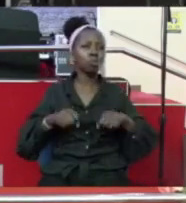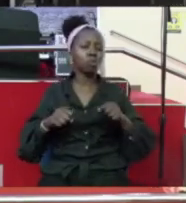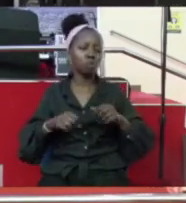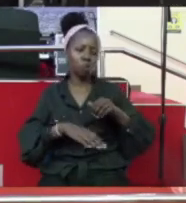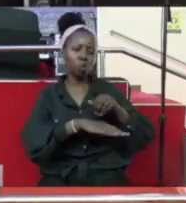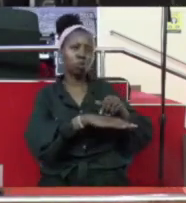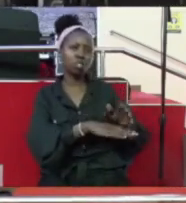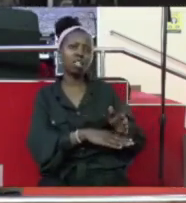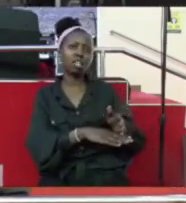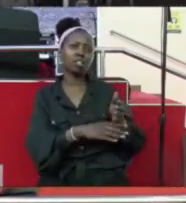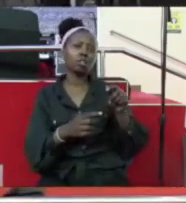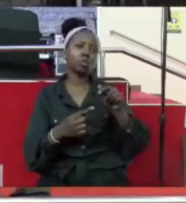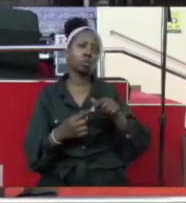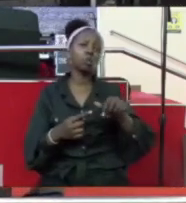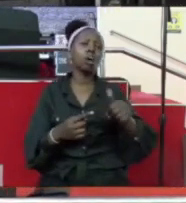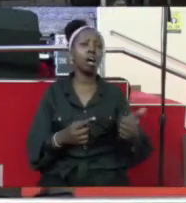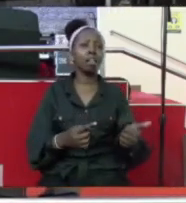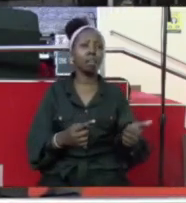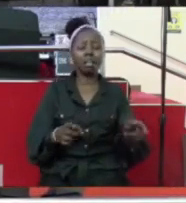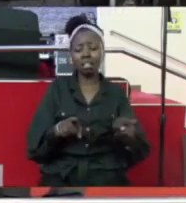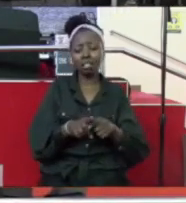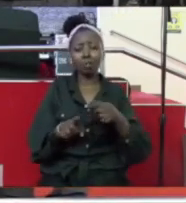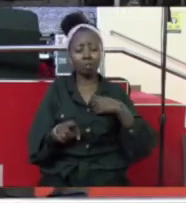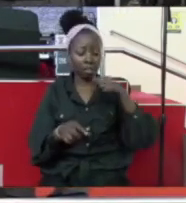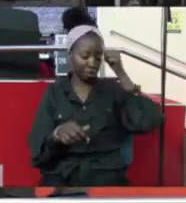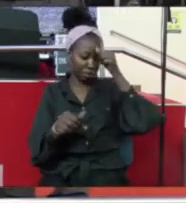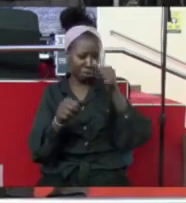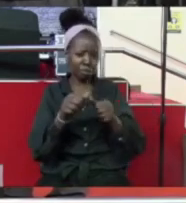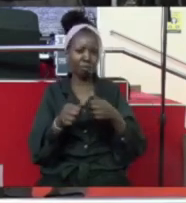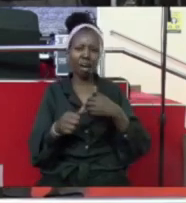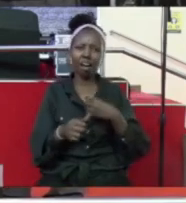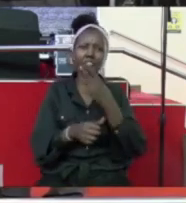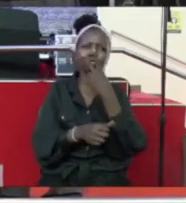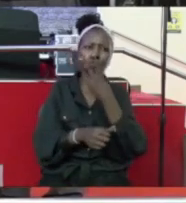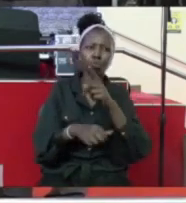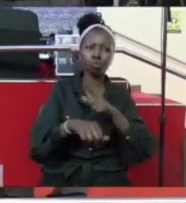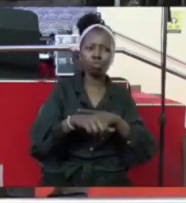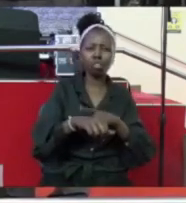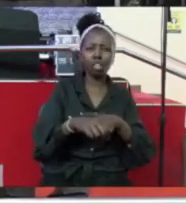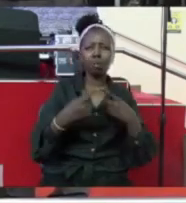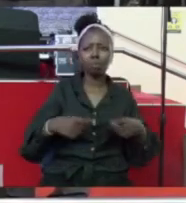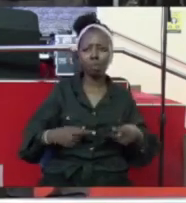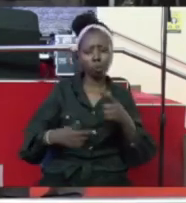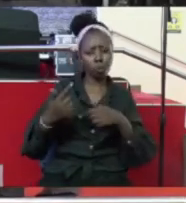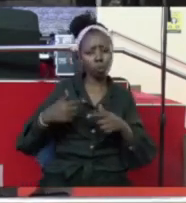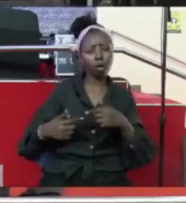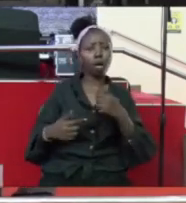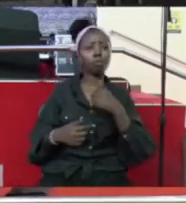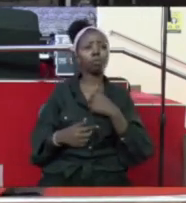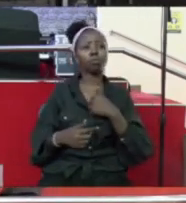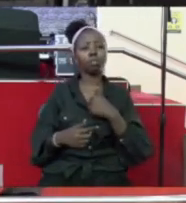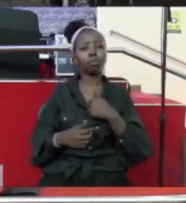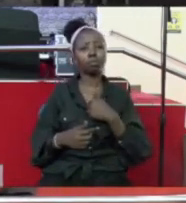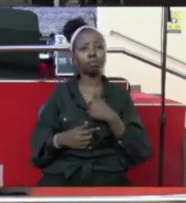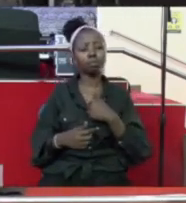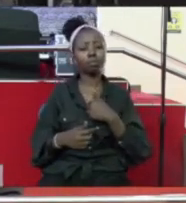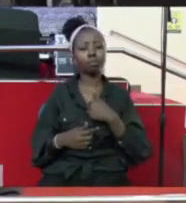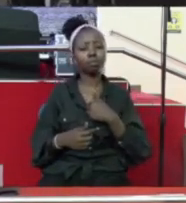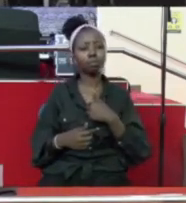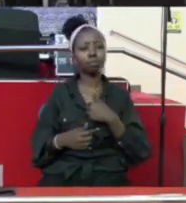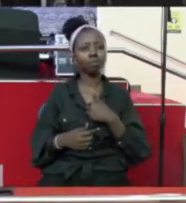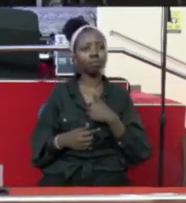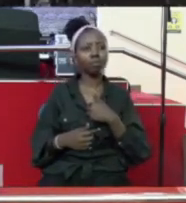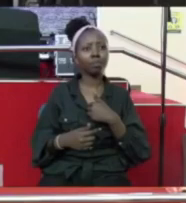And myself, I remember there are two times, I think two times that people came to me. Na nakumbuka mimi mwenyewe mara mbili watu